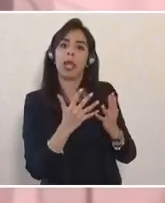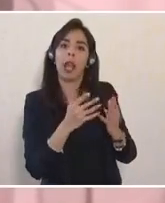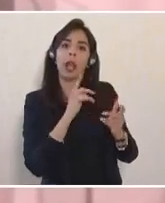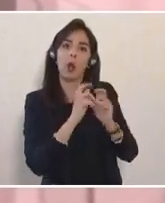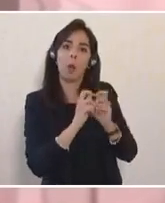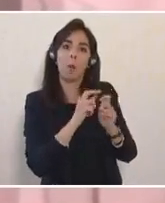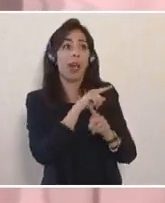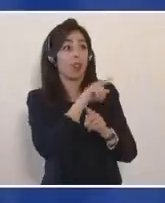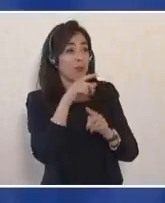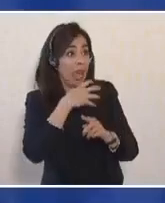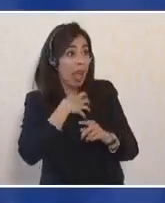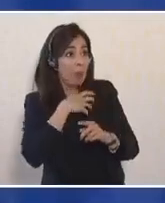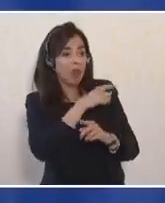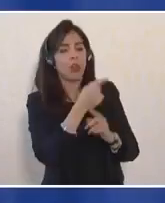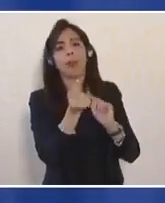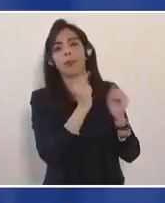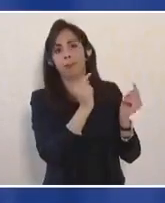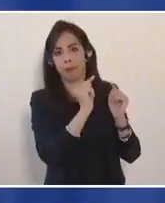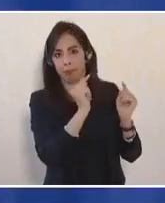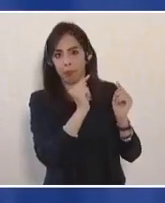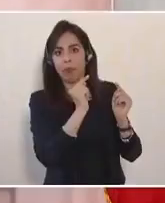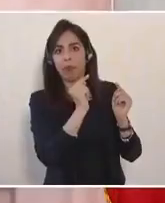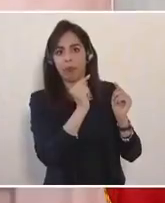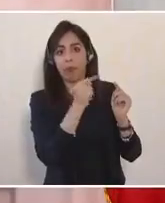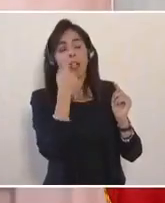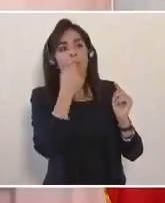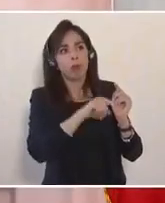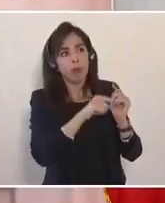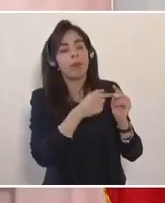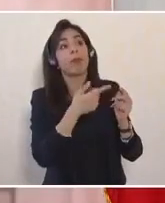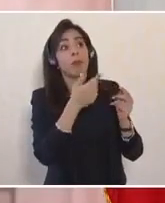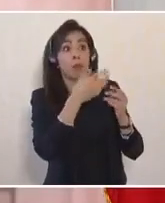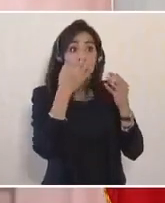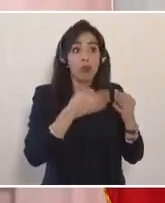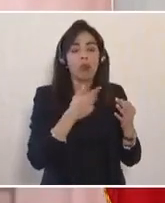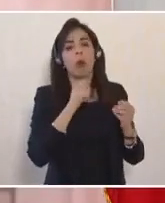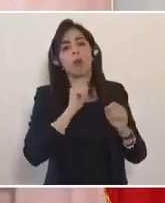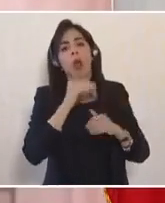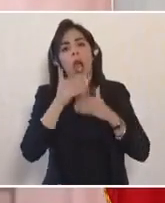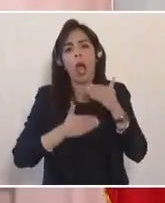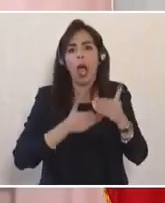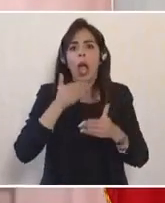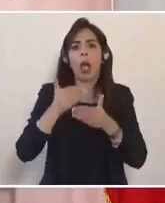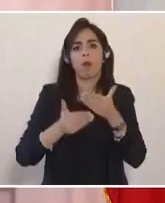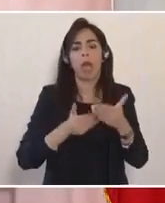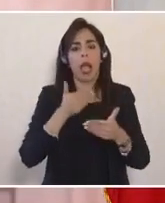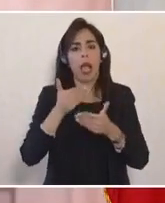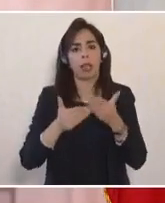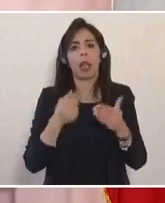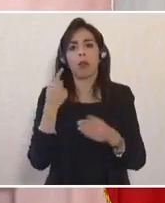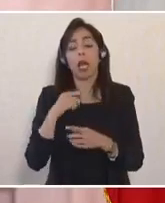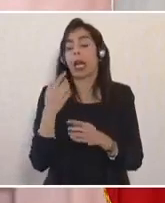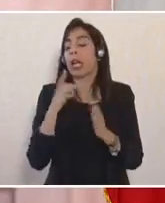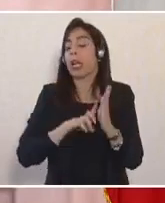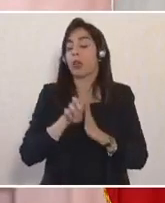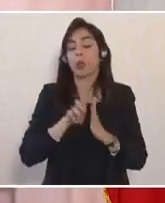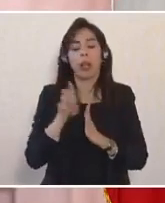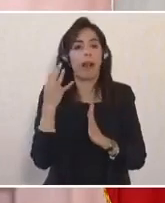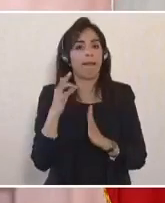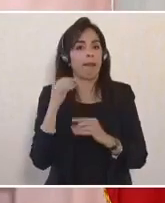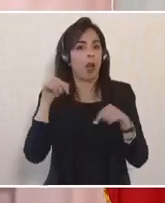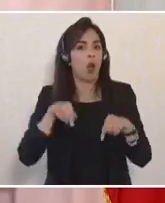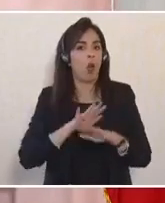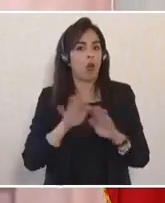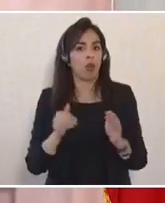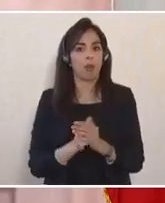forward, and I think this is one of the good outcomes of today. Thank you, Ursula. L'ultima, in sostanza, questo è stato